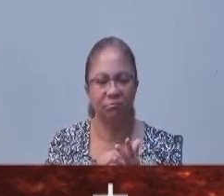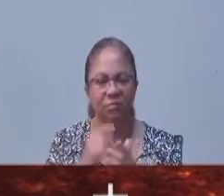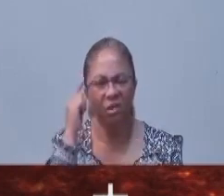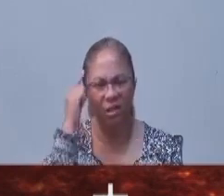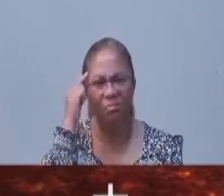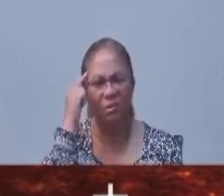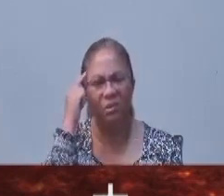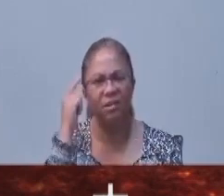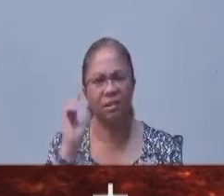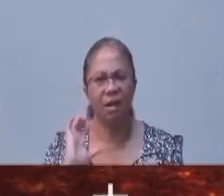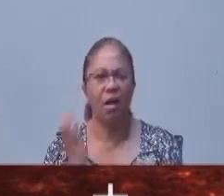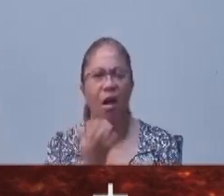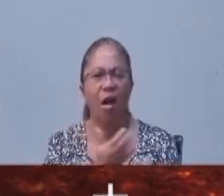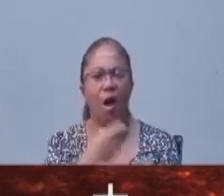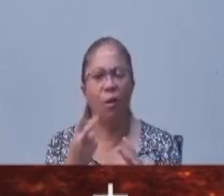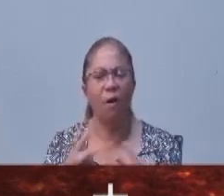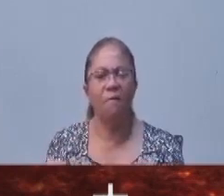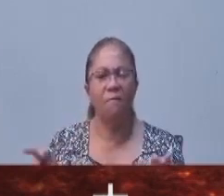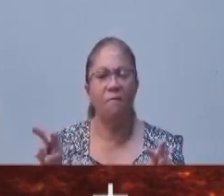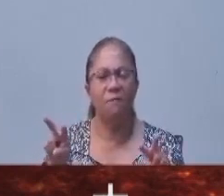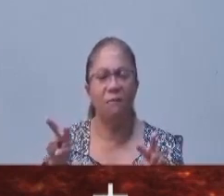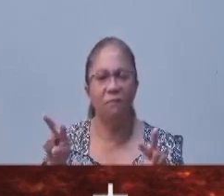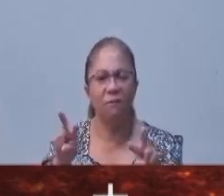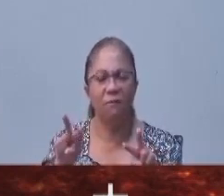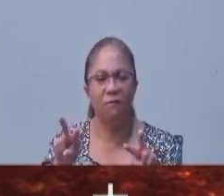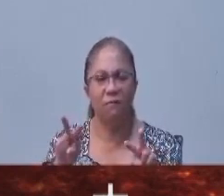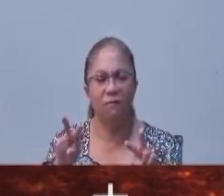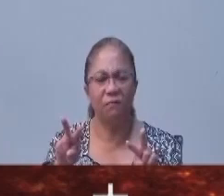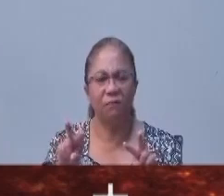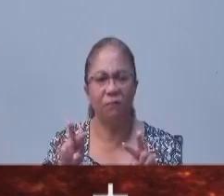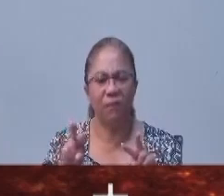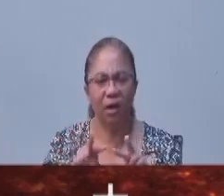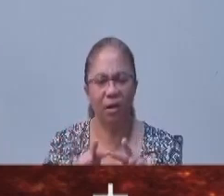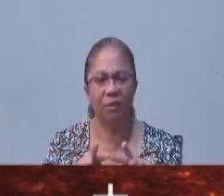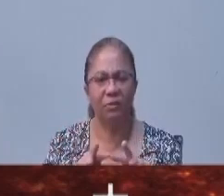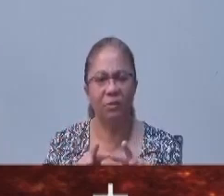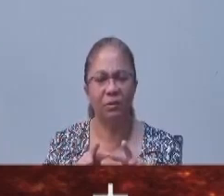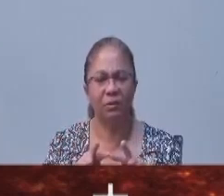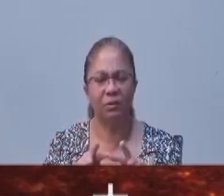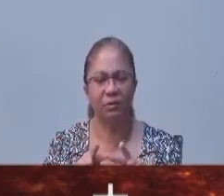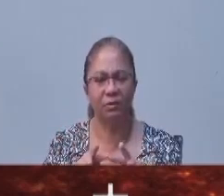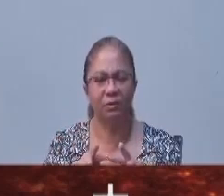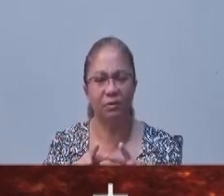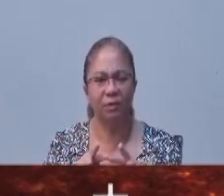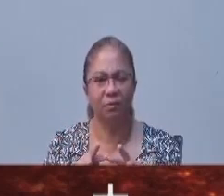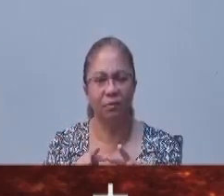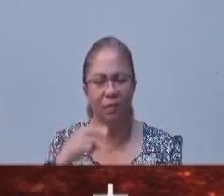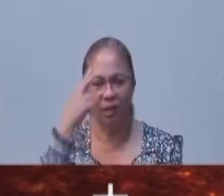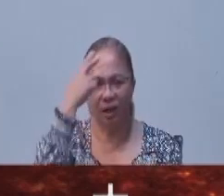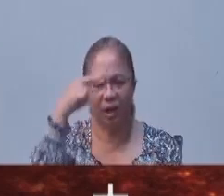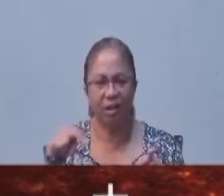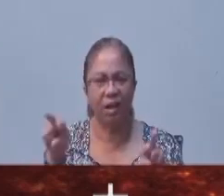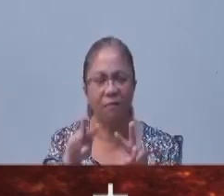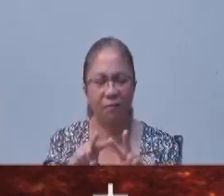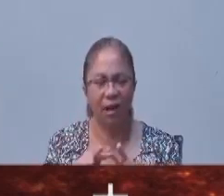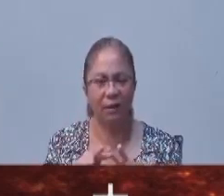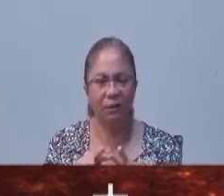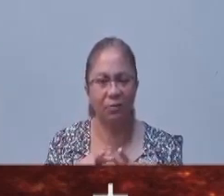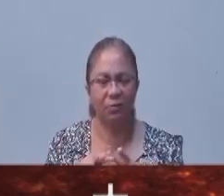The value that we hold as Catholics most dearly is what the world is